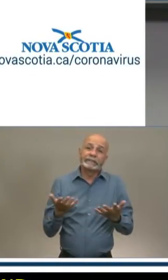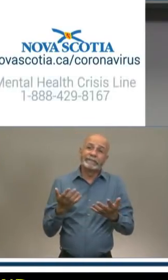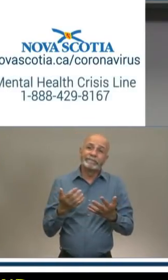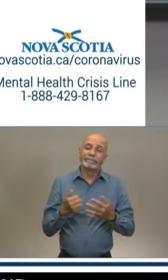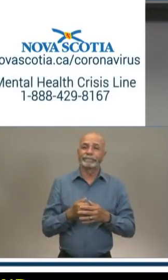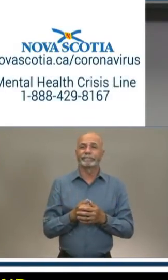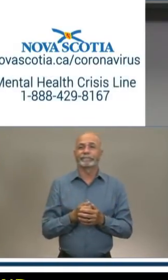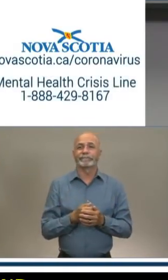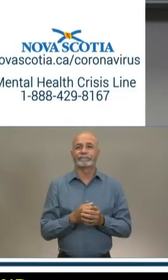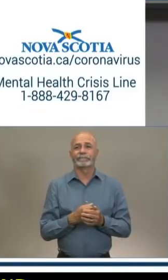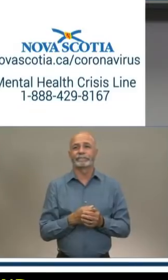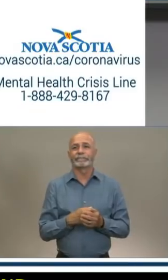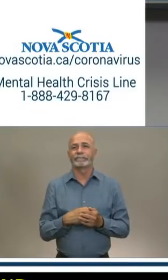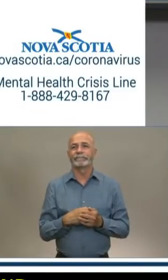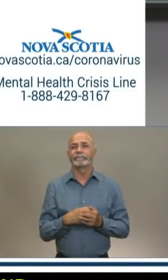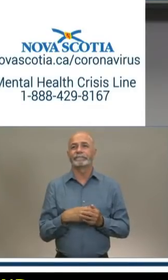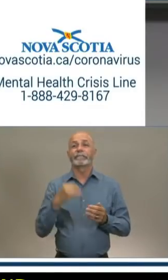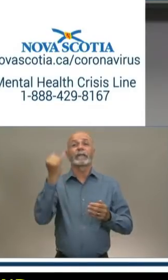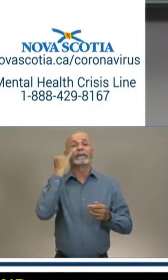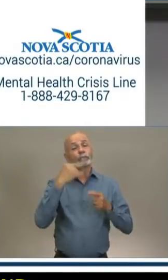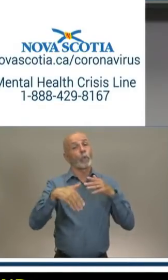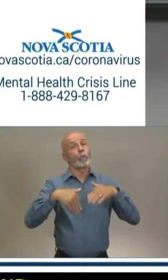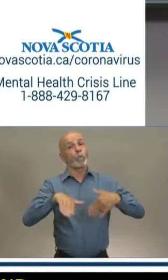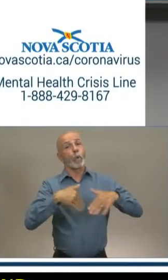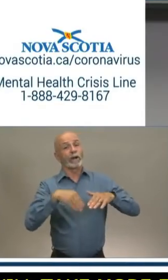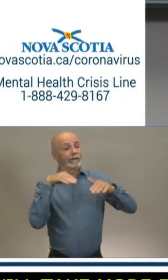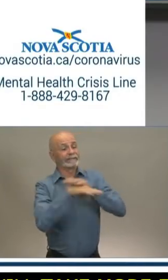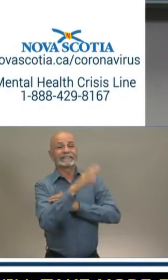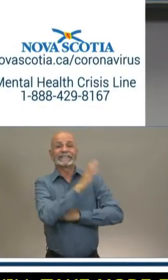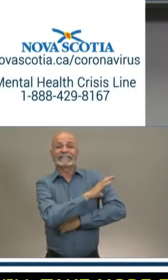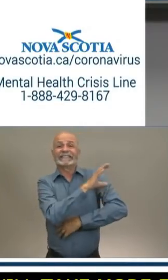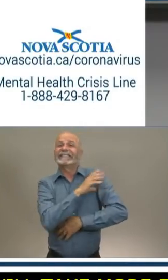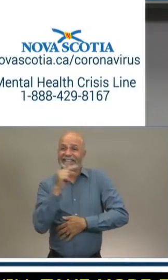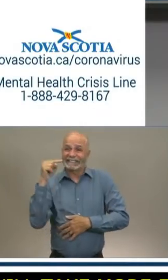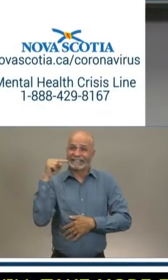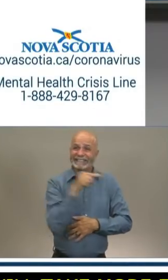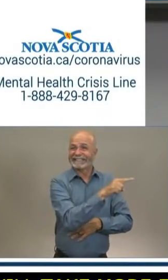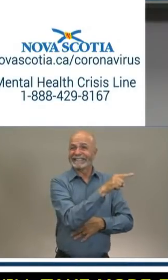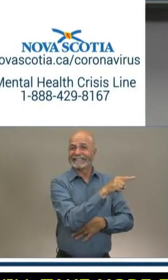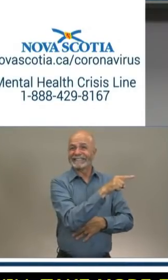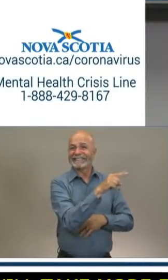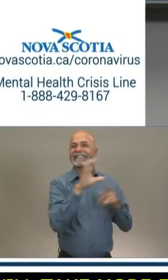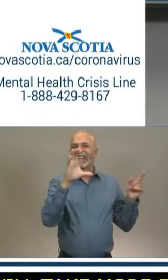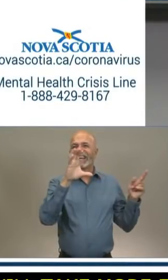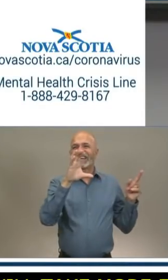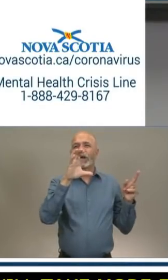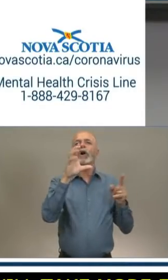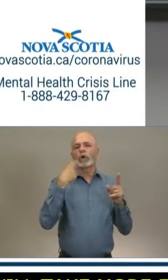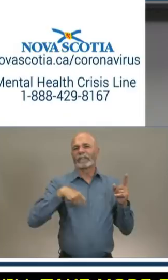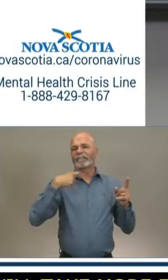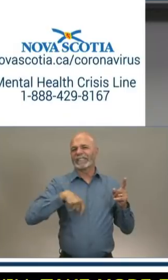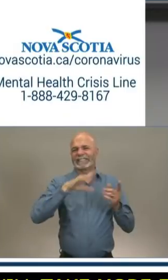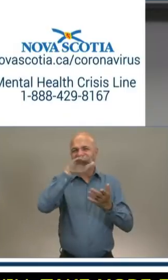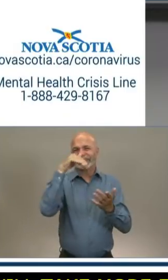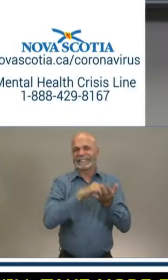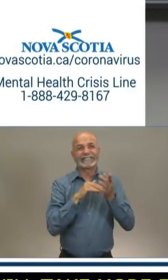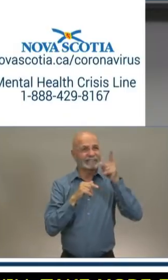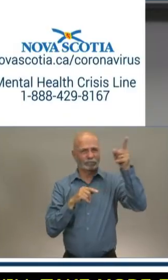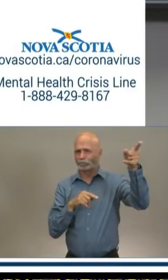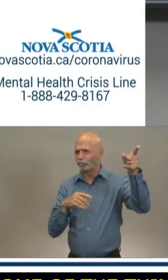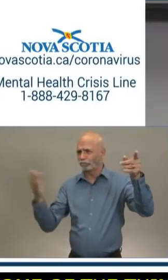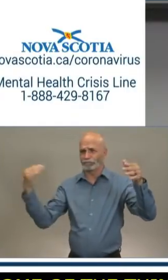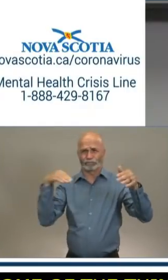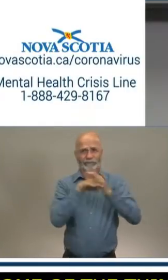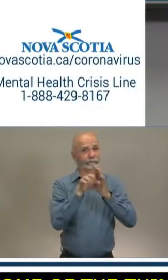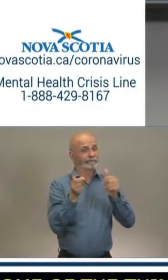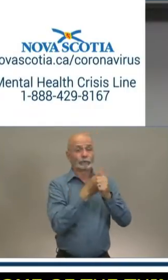place. The walk-in clinic starting next Tuesday at the Convention Center, that is for people for first dose. So we're really encouraged. We're hearing already signs that